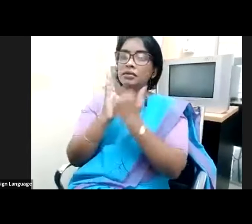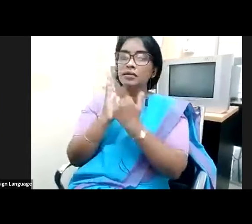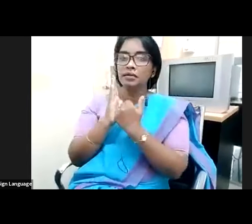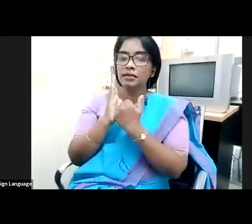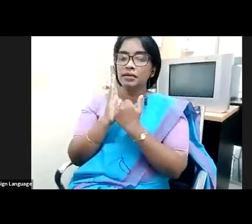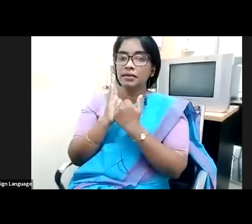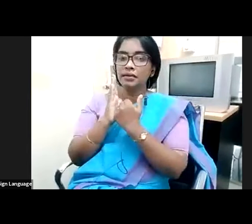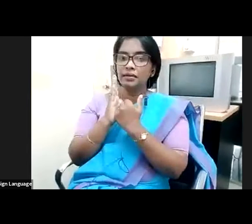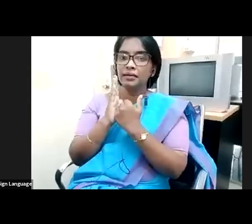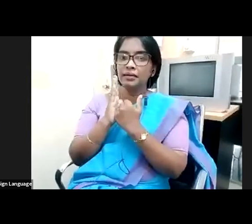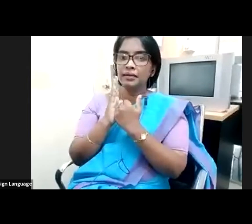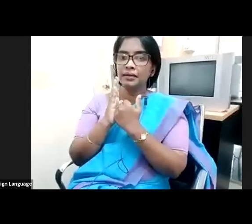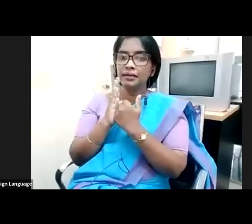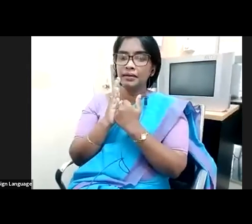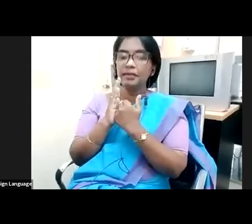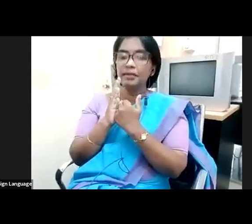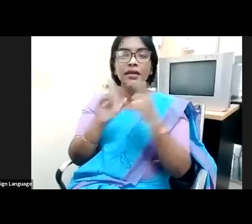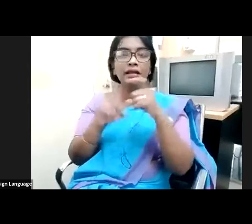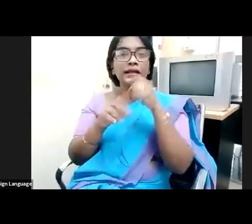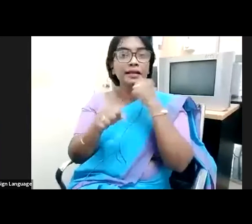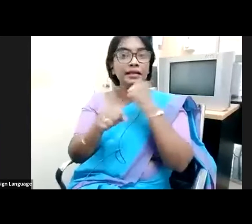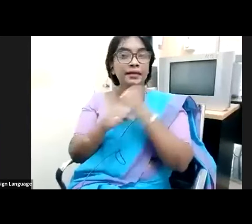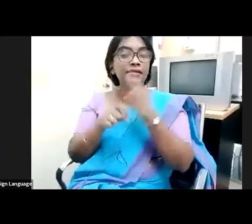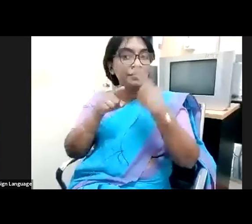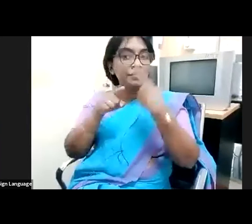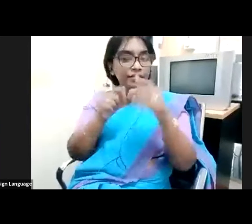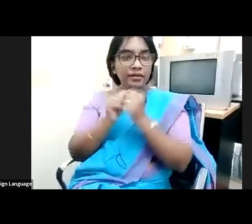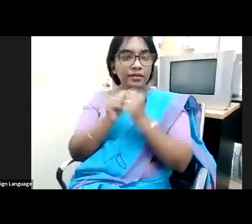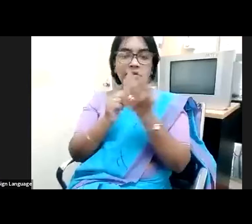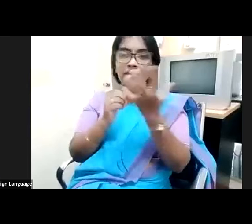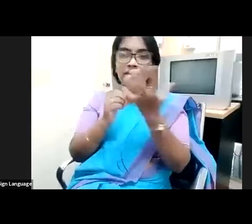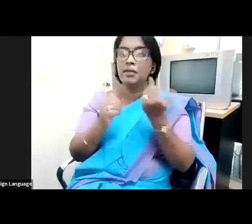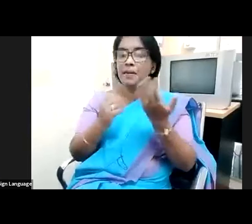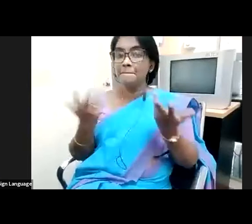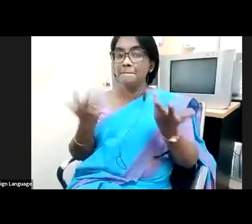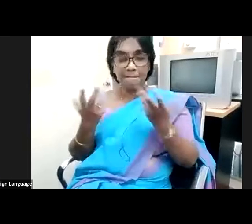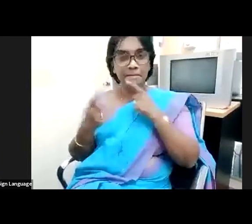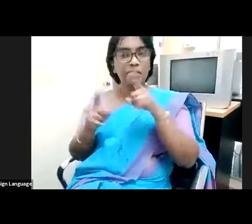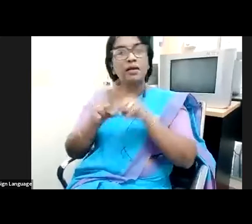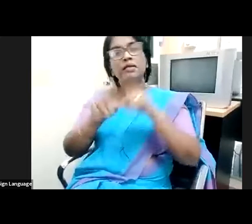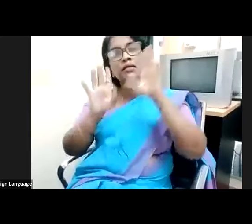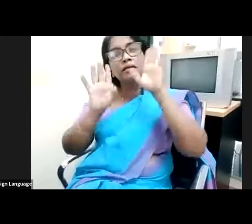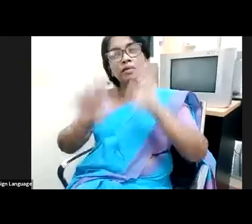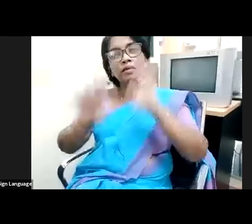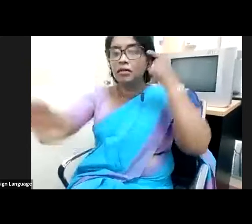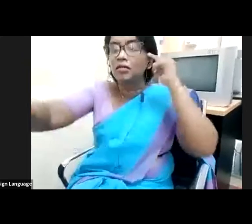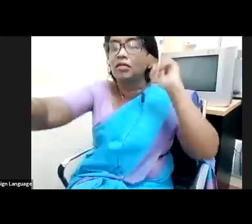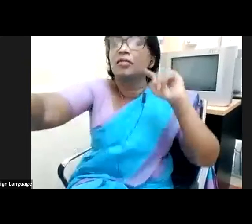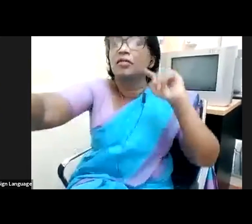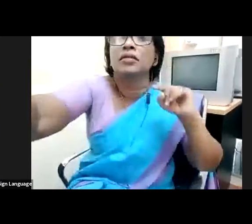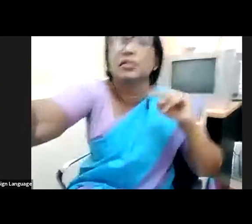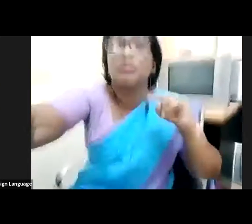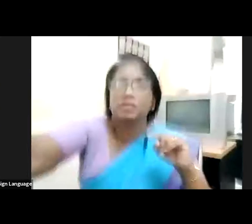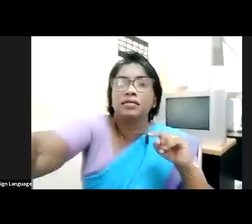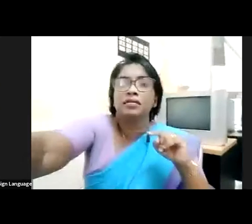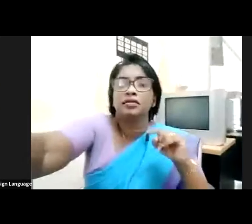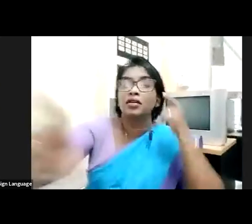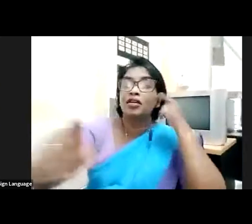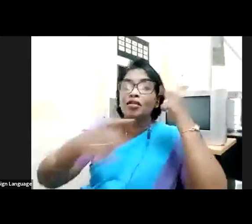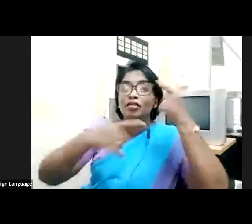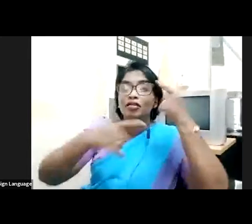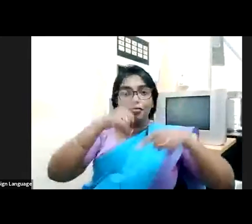much sustainability. So in that context, communication is a very, very important